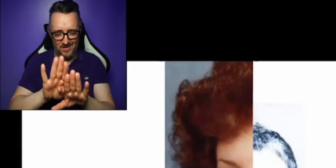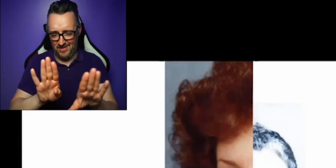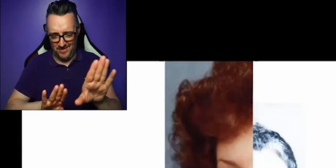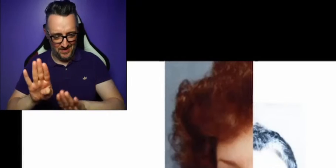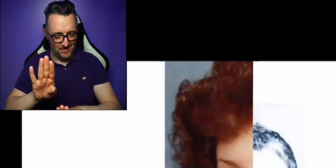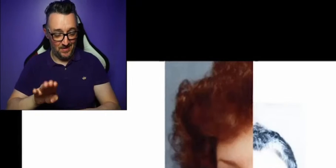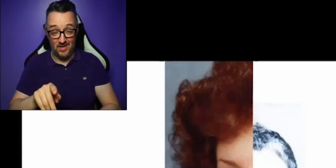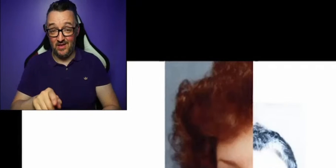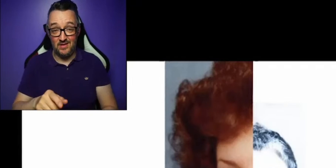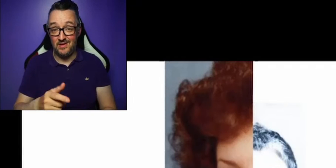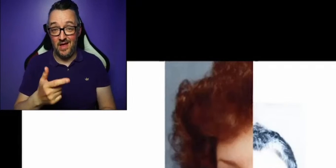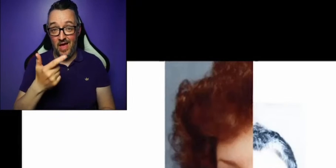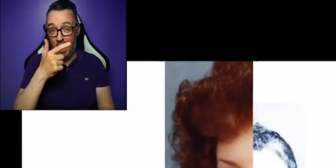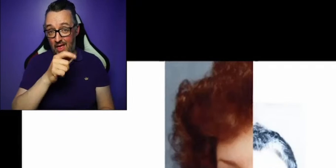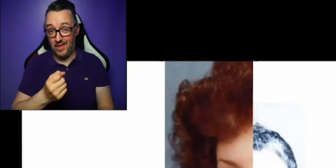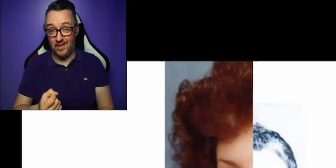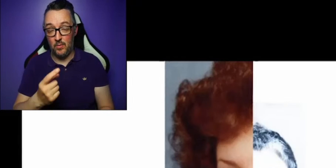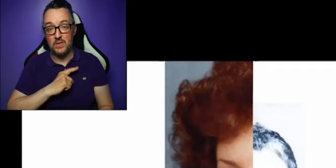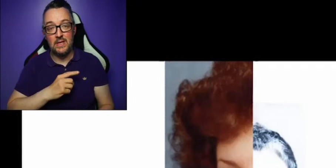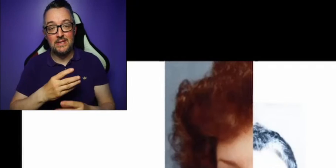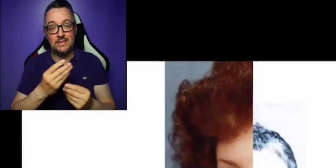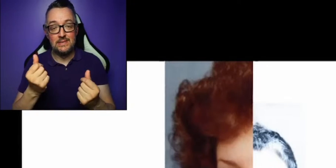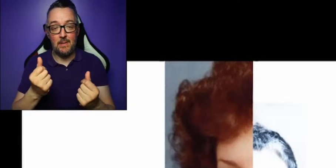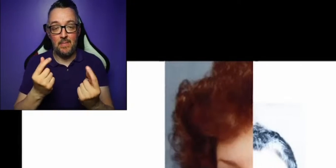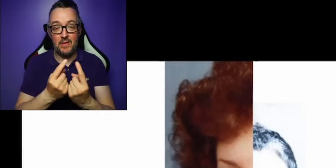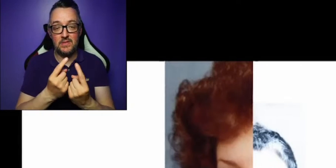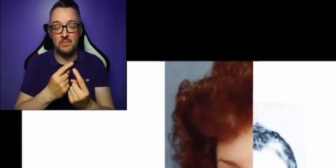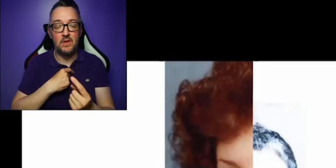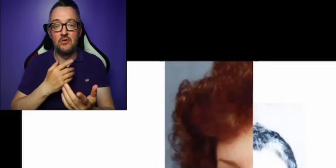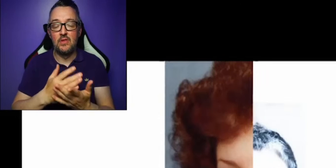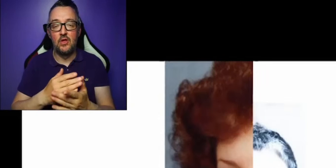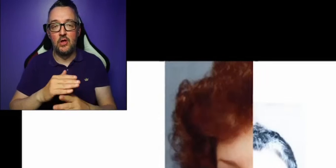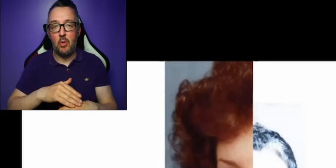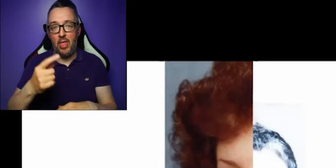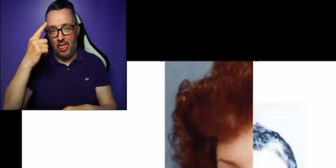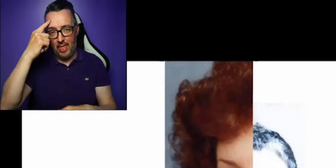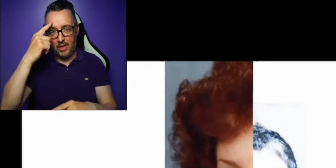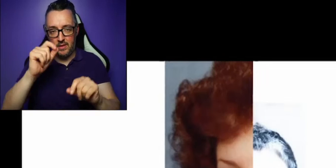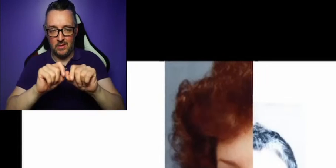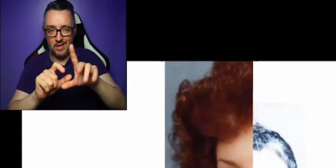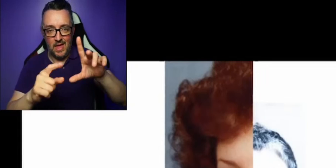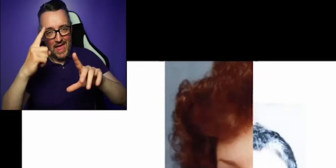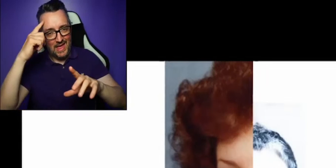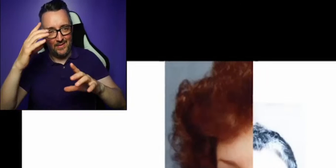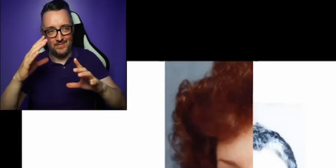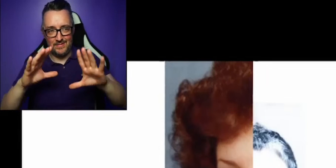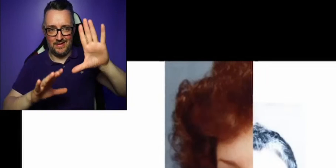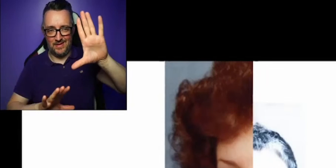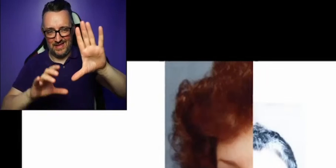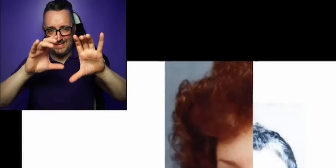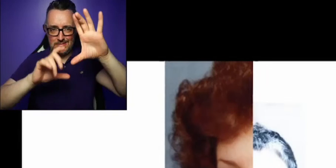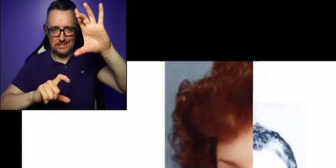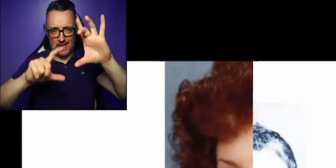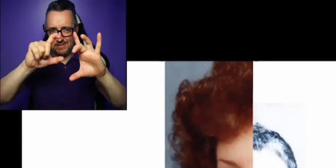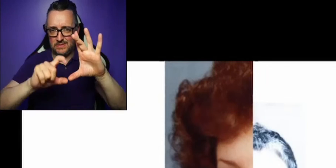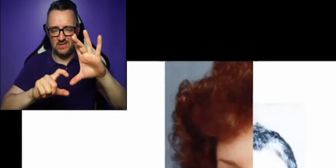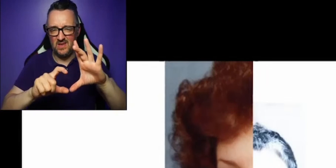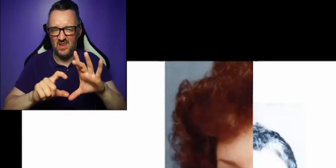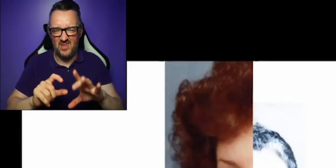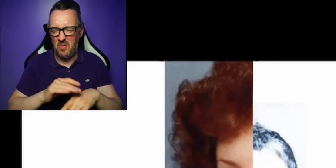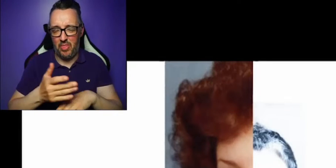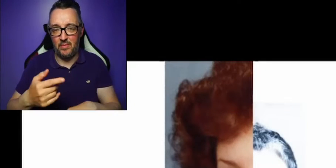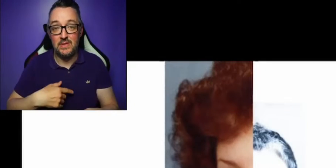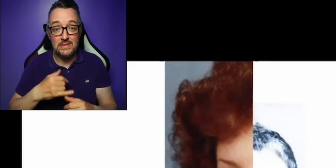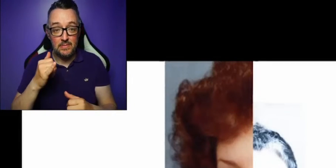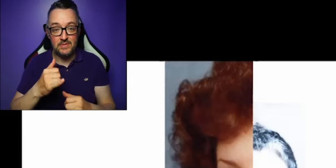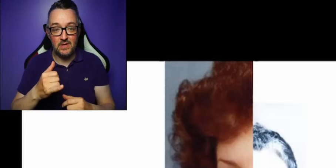happy coincidences where some of the features, I never bothered about thinking of scale ahead of mm-hmm. time, but some mm-hmm. of the features just sort